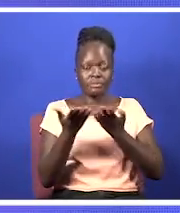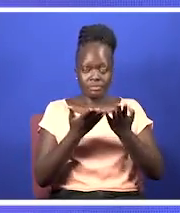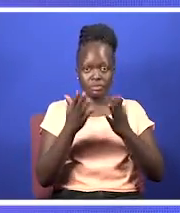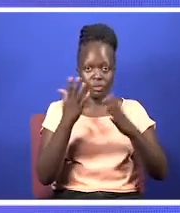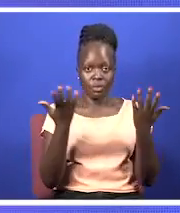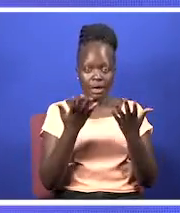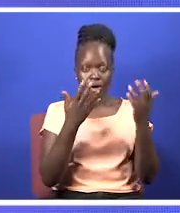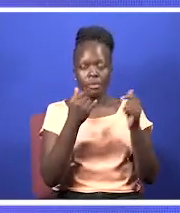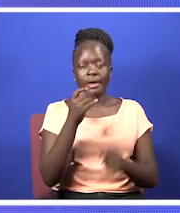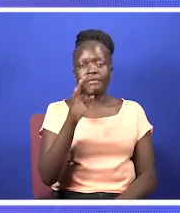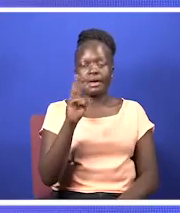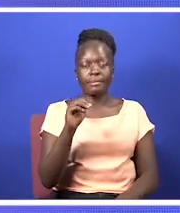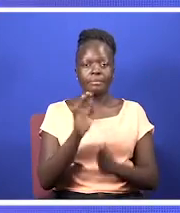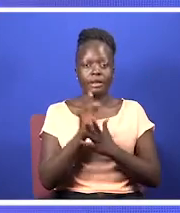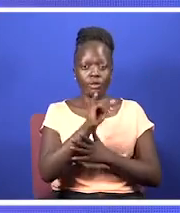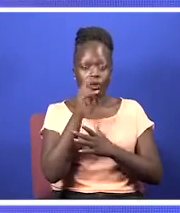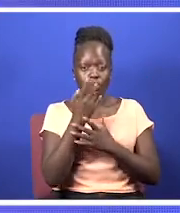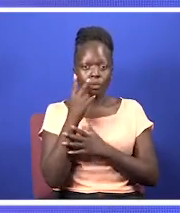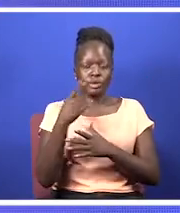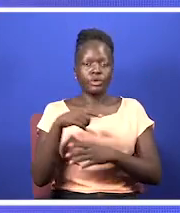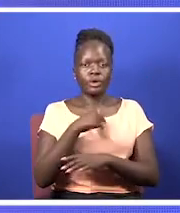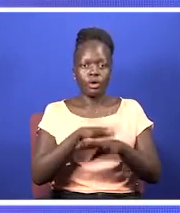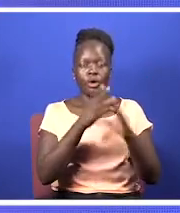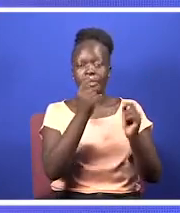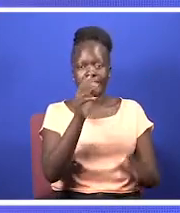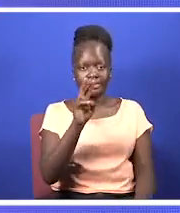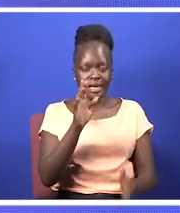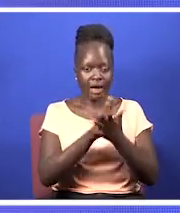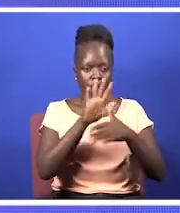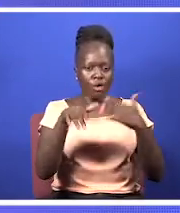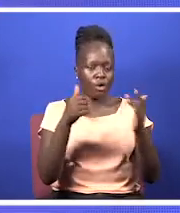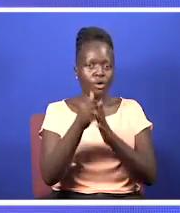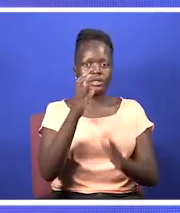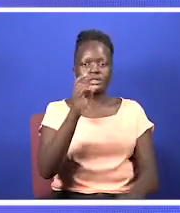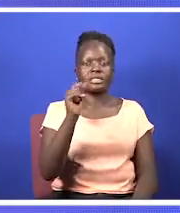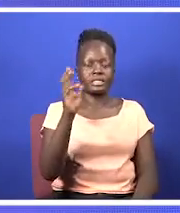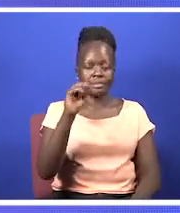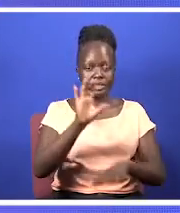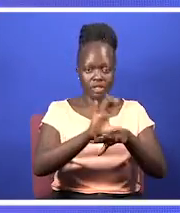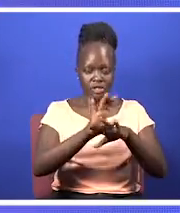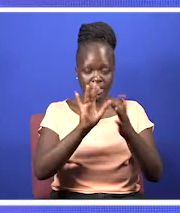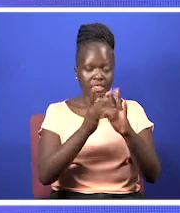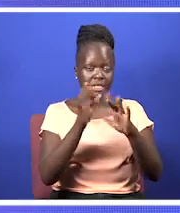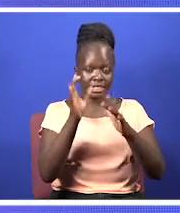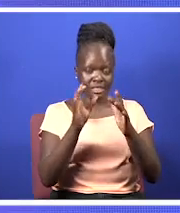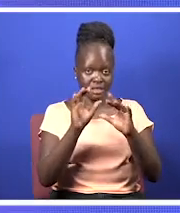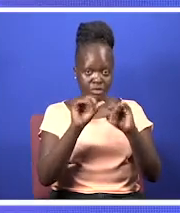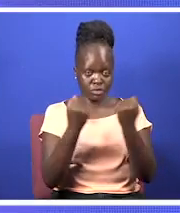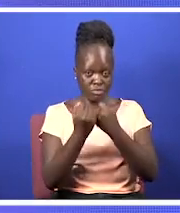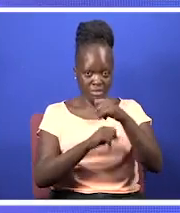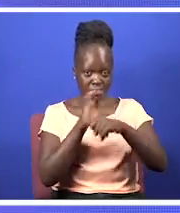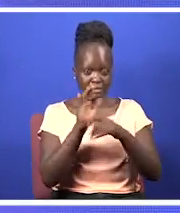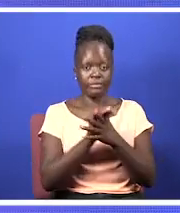on Hope FM, and those of you who are watching us on Hope TV and all our CITAM Church Online channels every